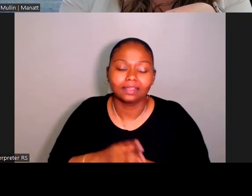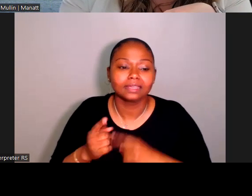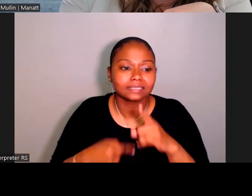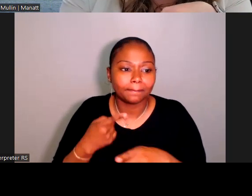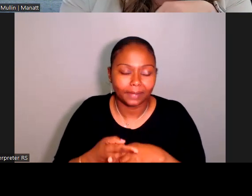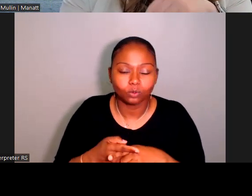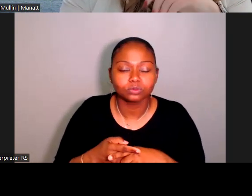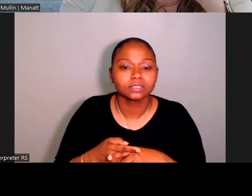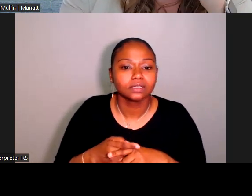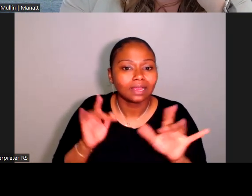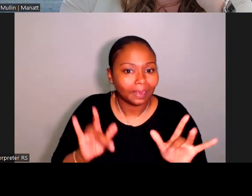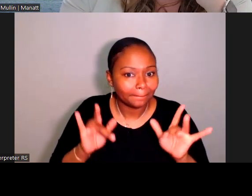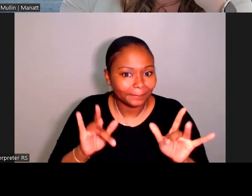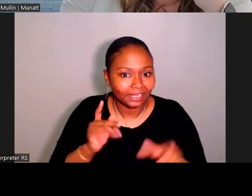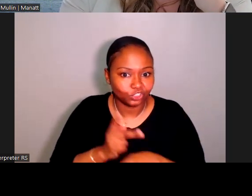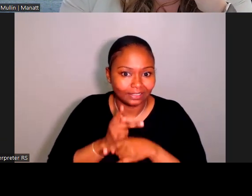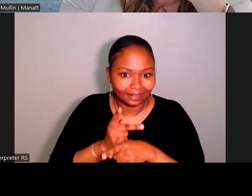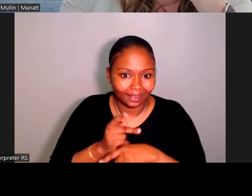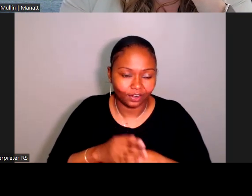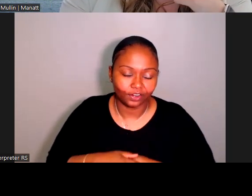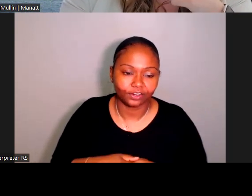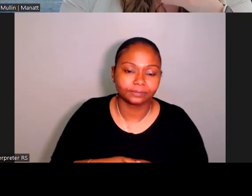care. Oh,